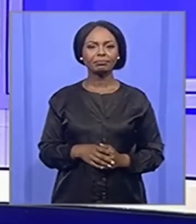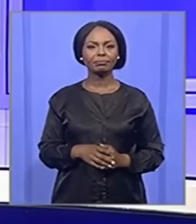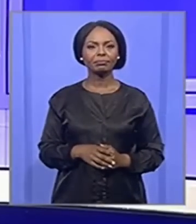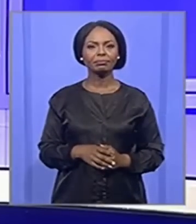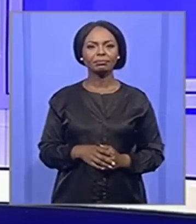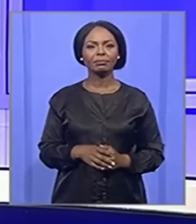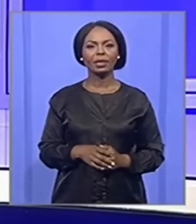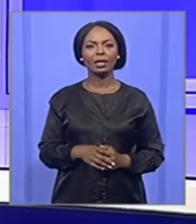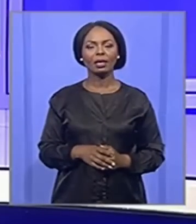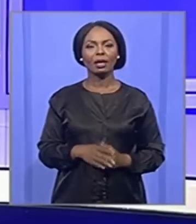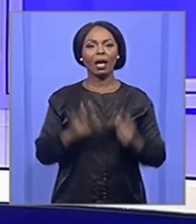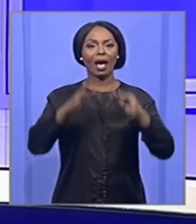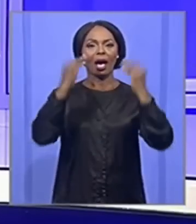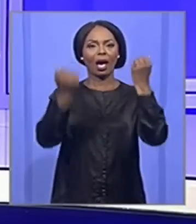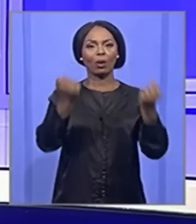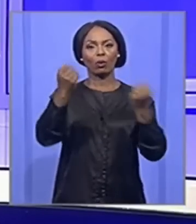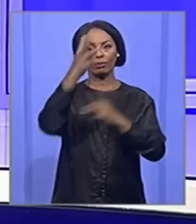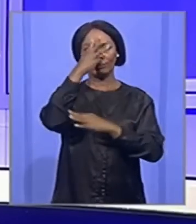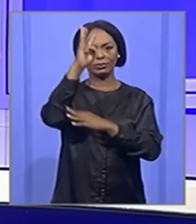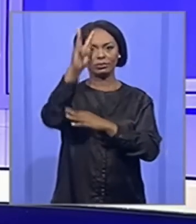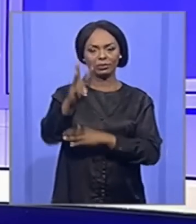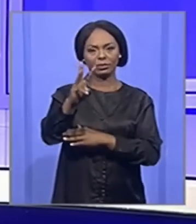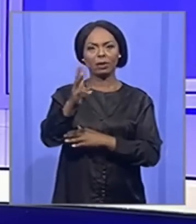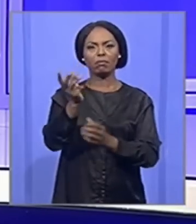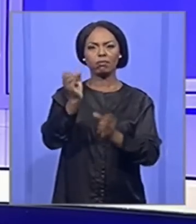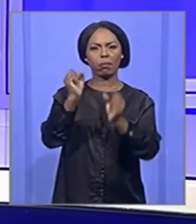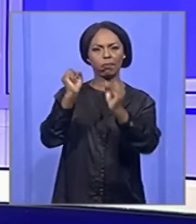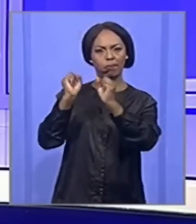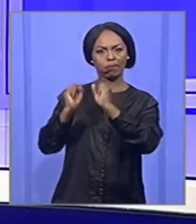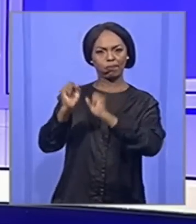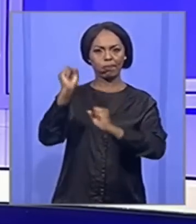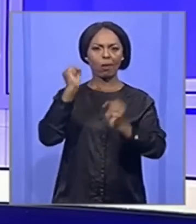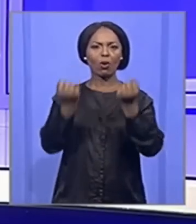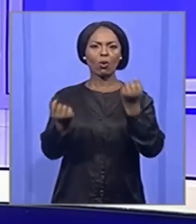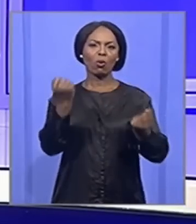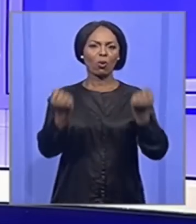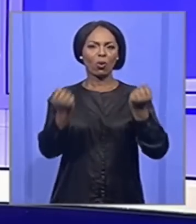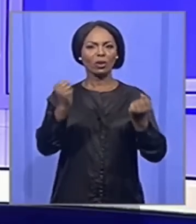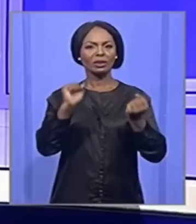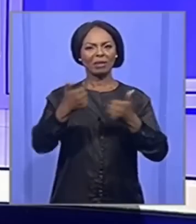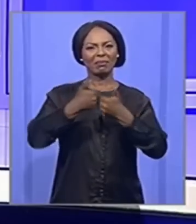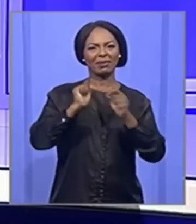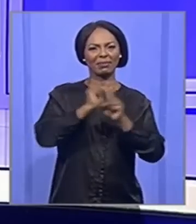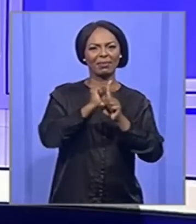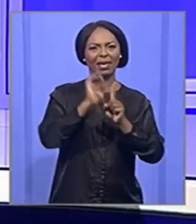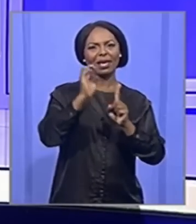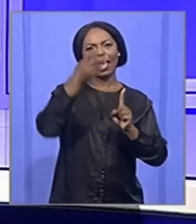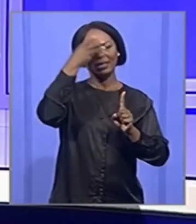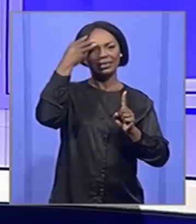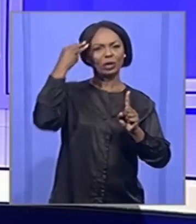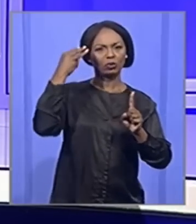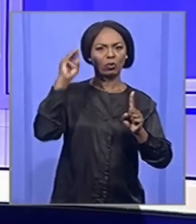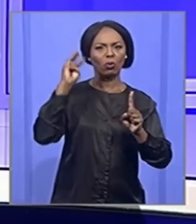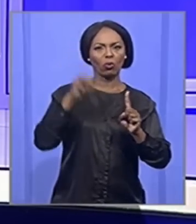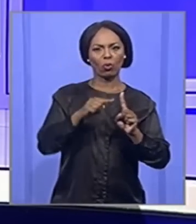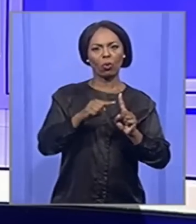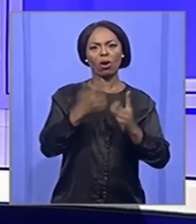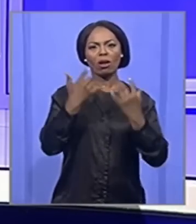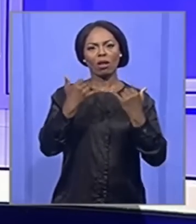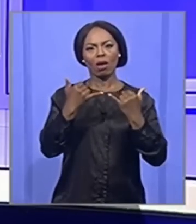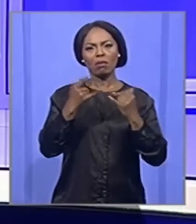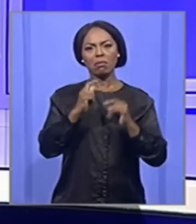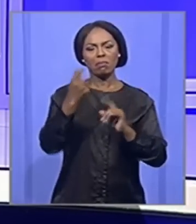Le khotla le phameng la dinyewe la Pretoria le mametse bopaki ba hore kgarebe ya mehleng ya Senzo Meyiwa e leng ke khumalo o ile a lefiswa diranta